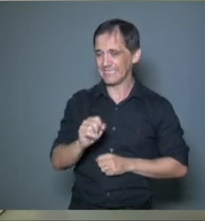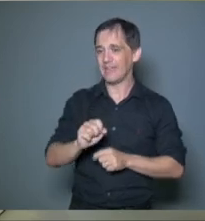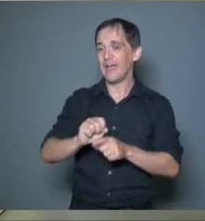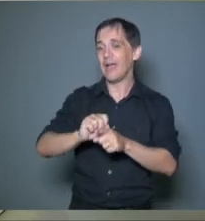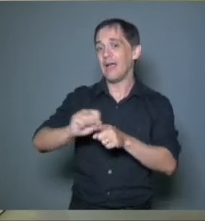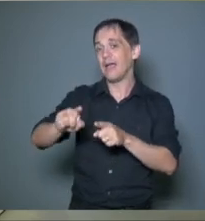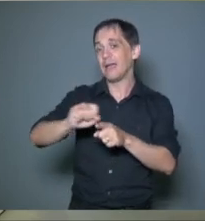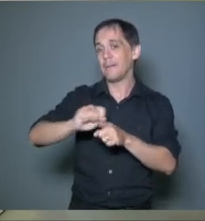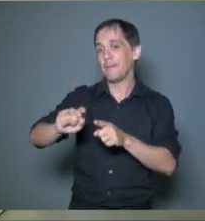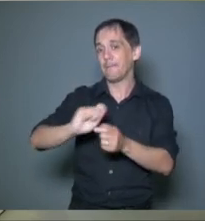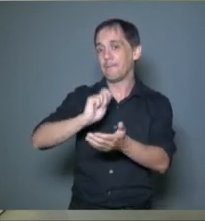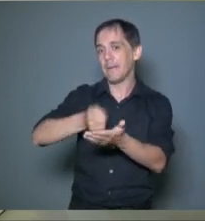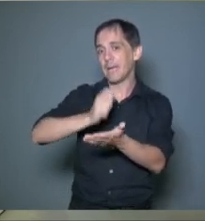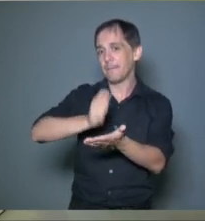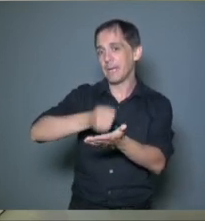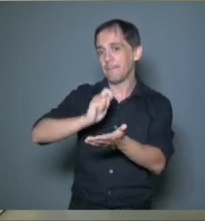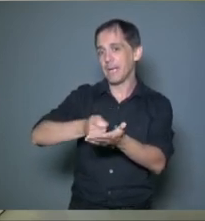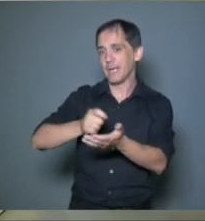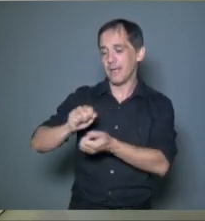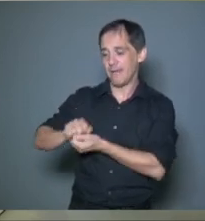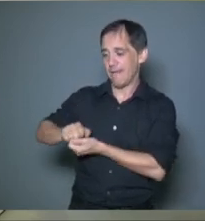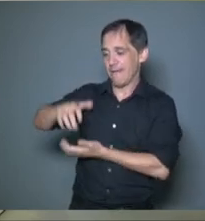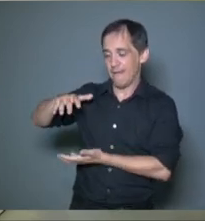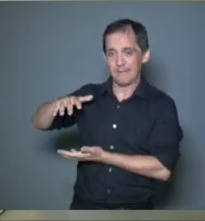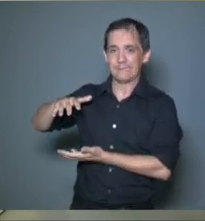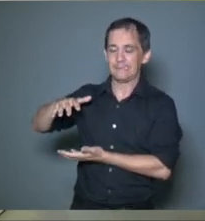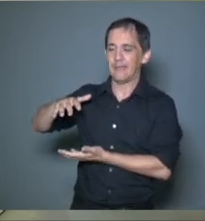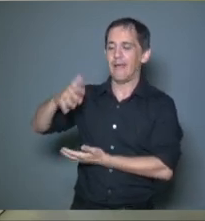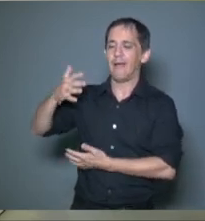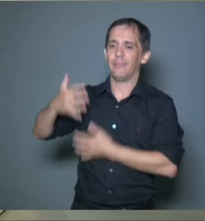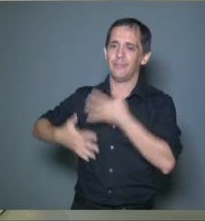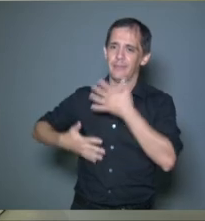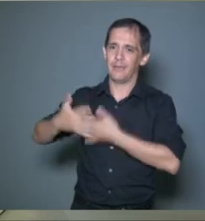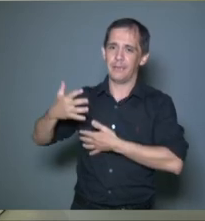have to pay the lease,